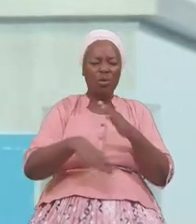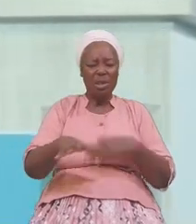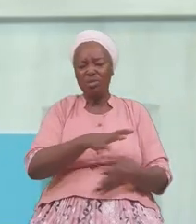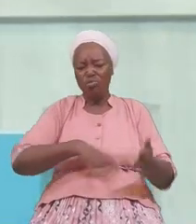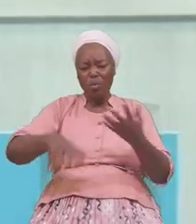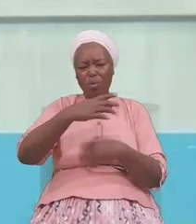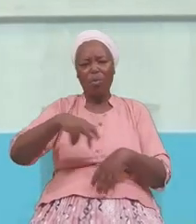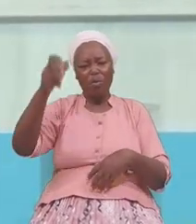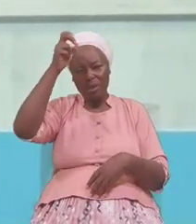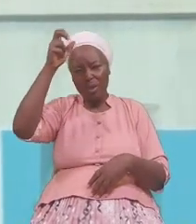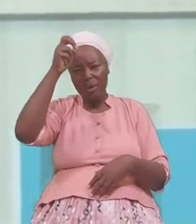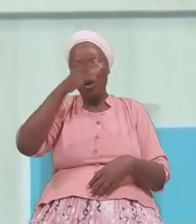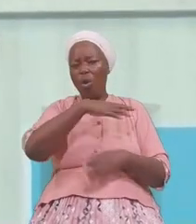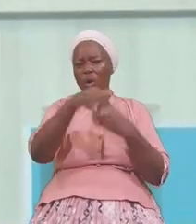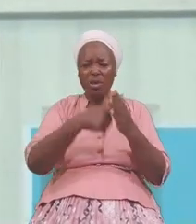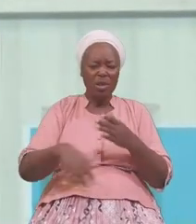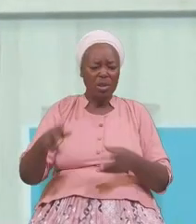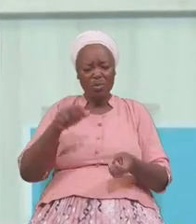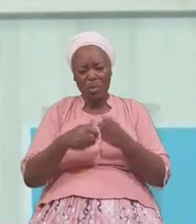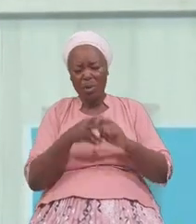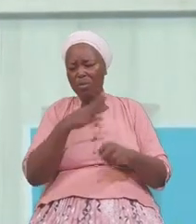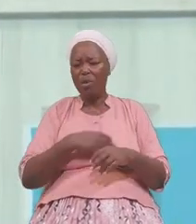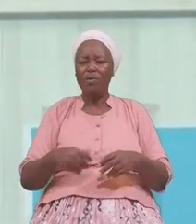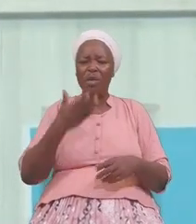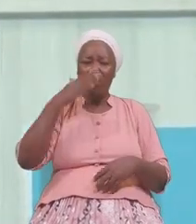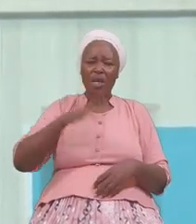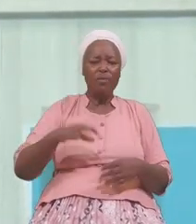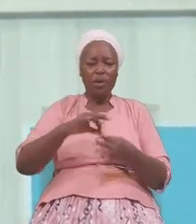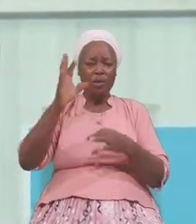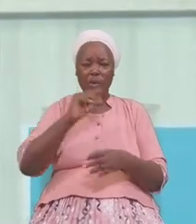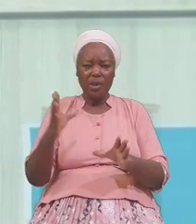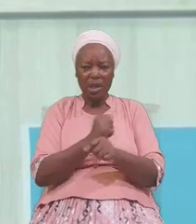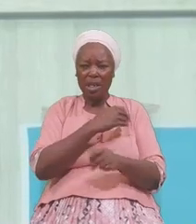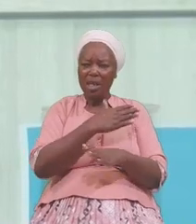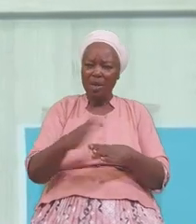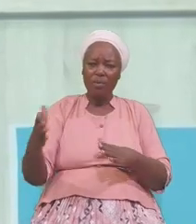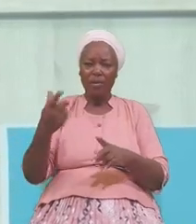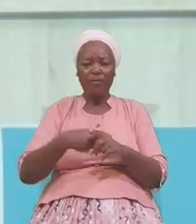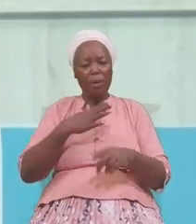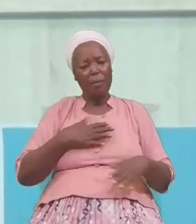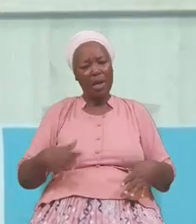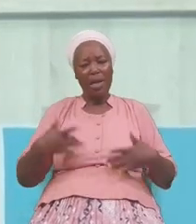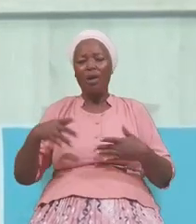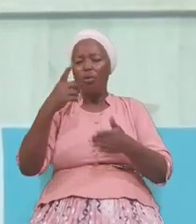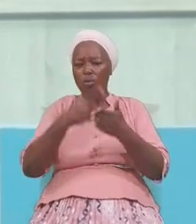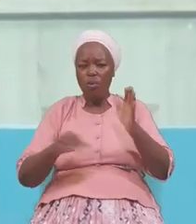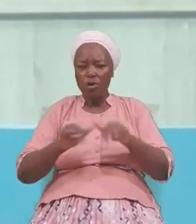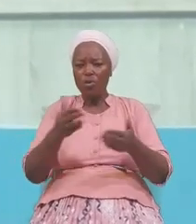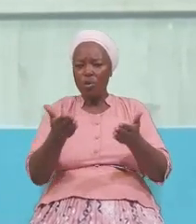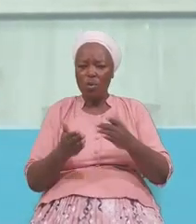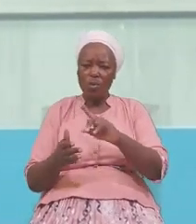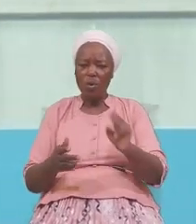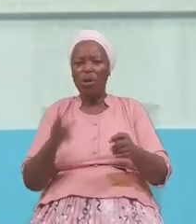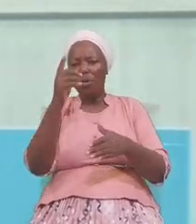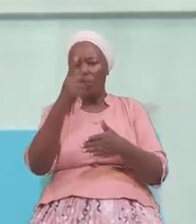demons, all these torments of evil spirit will be taken away from my life. What do you want?